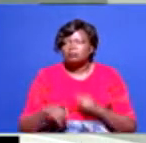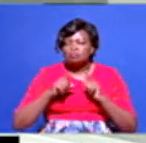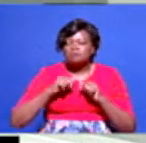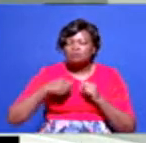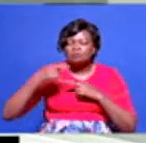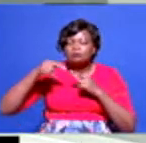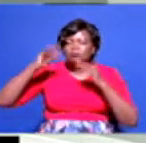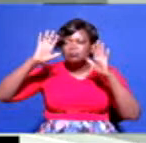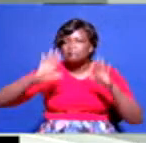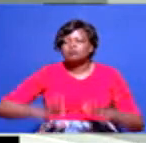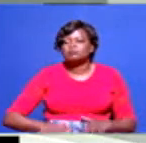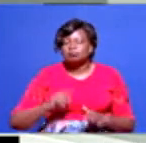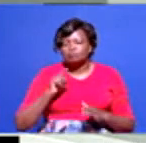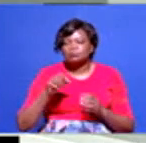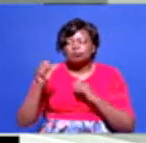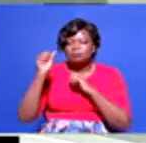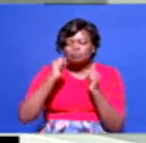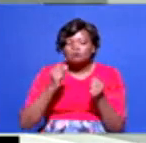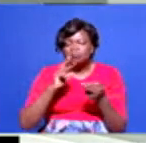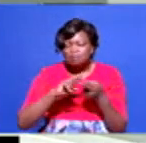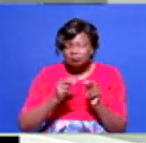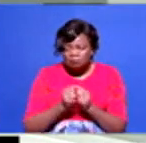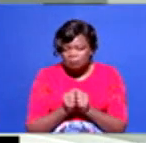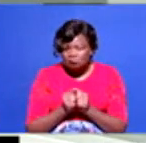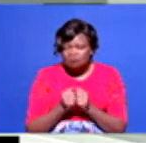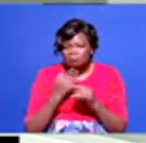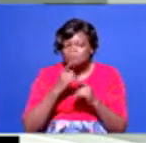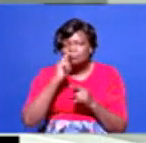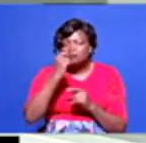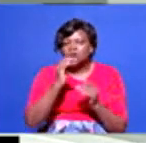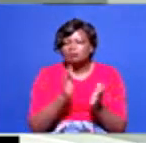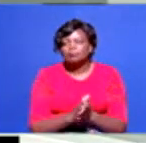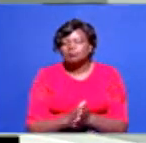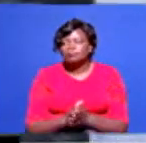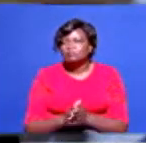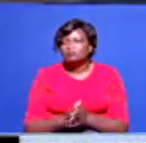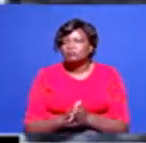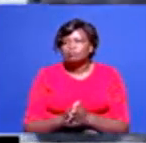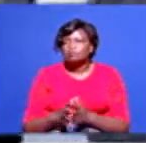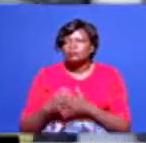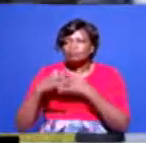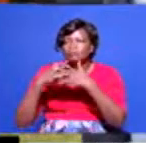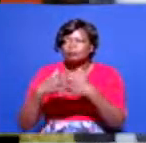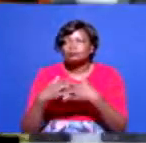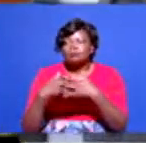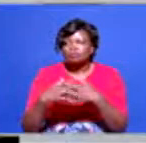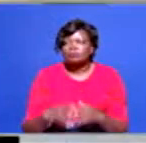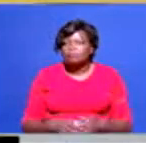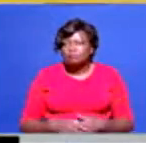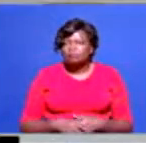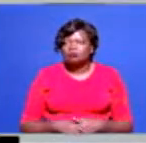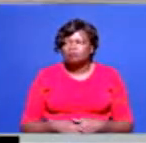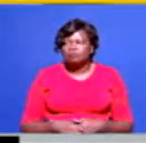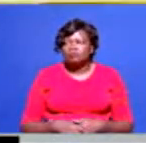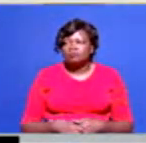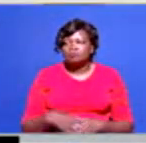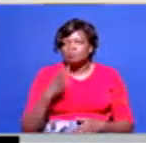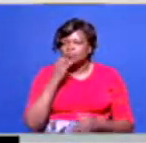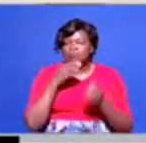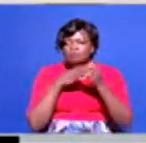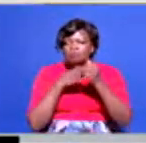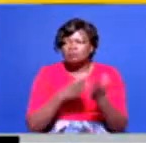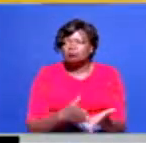importance of the strategic relationships between Kenya and the United States of America. The ODM leader